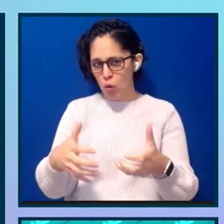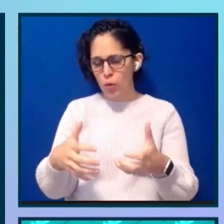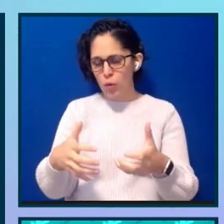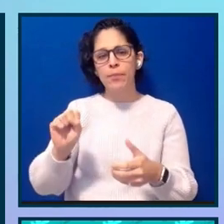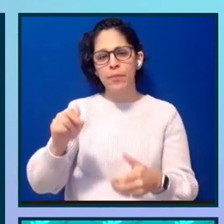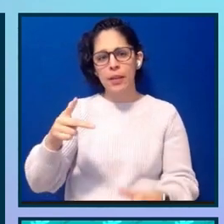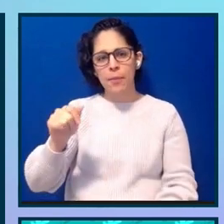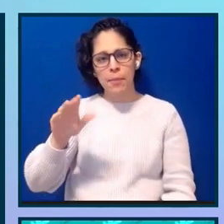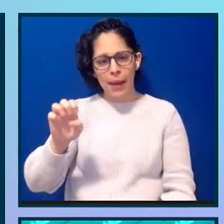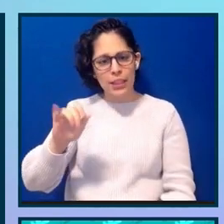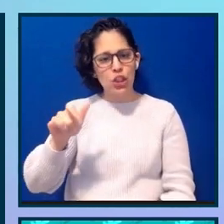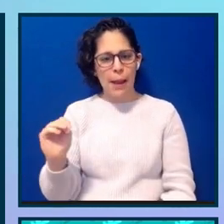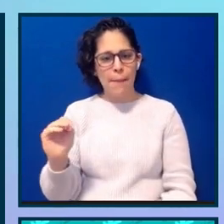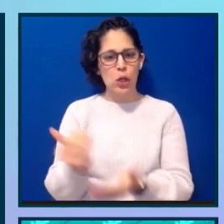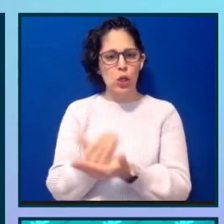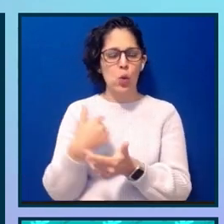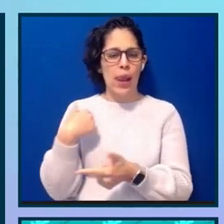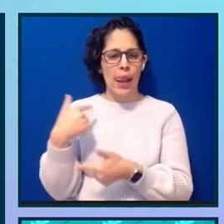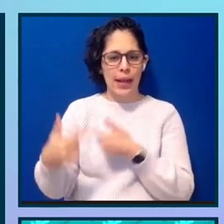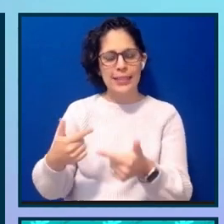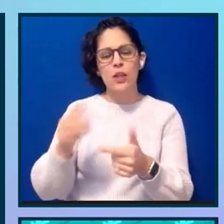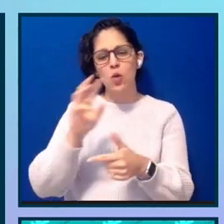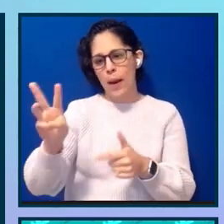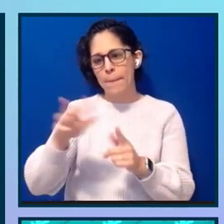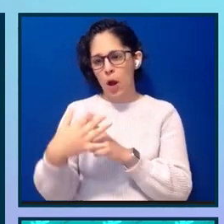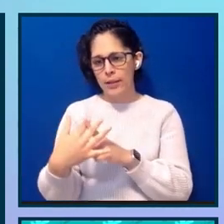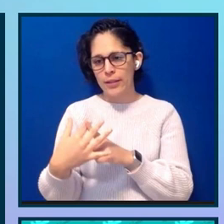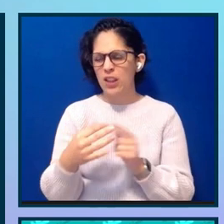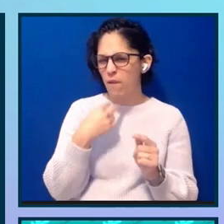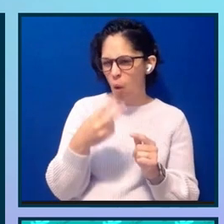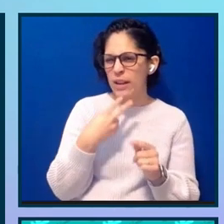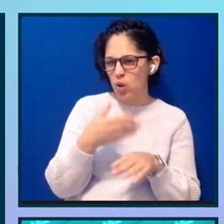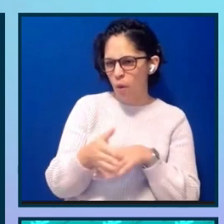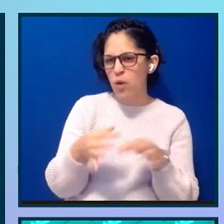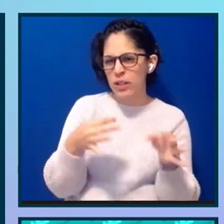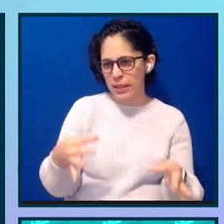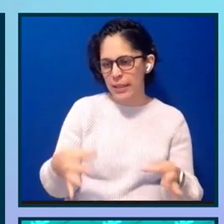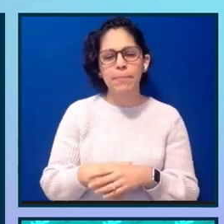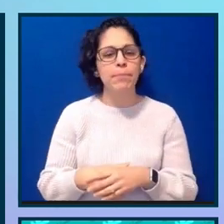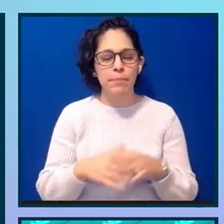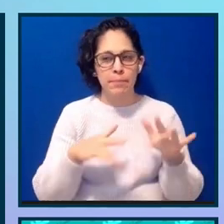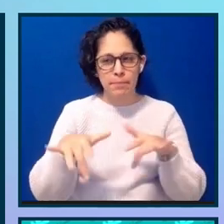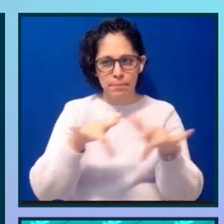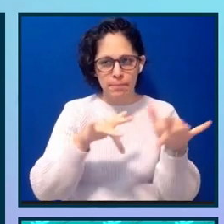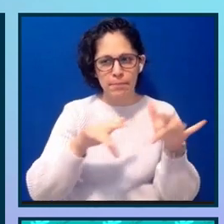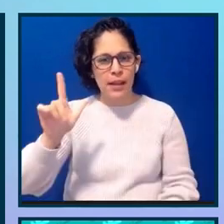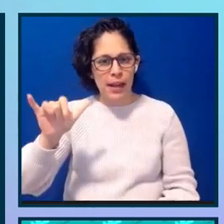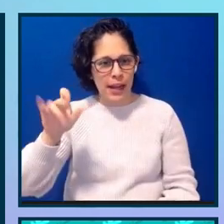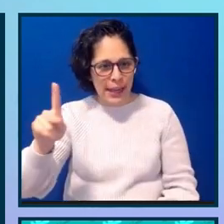legacy vertical line official site web content. Great. Link, home, list seven items.